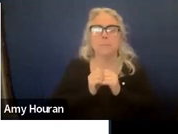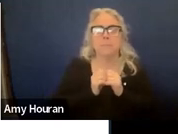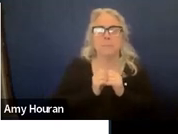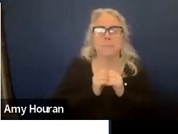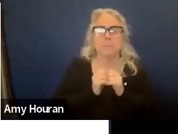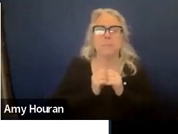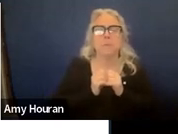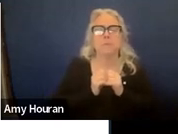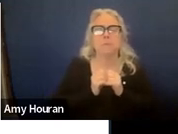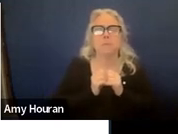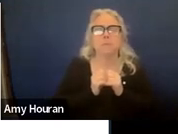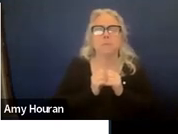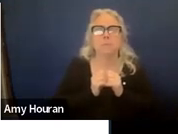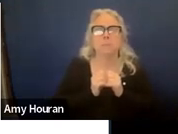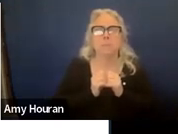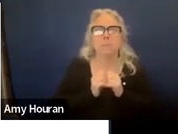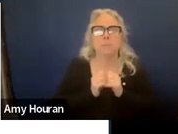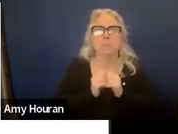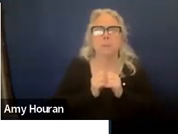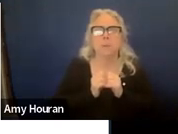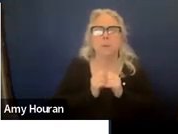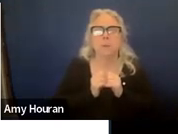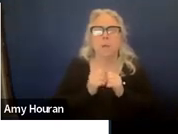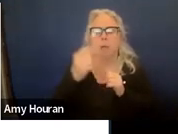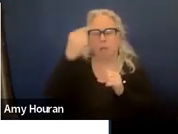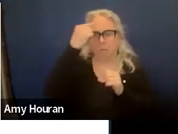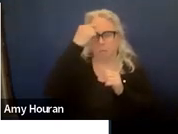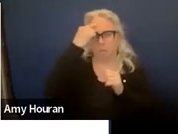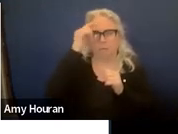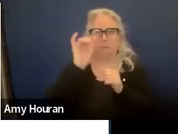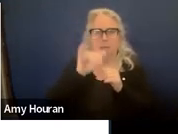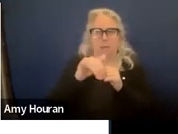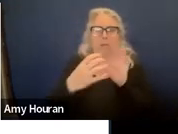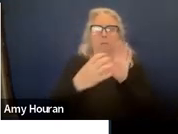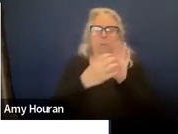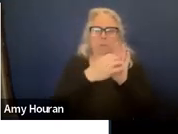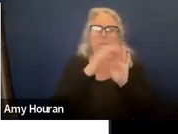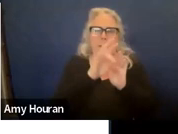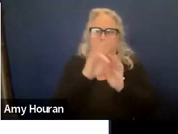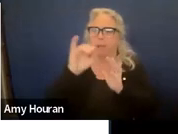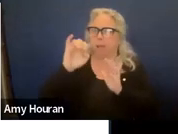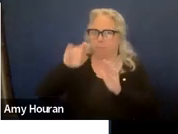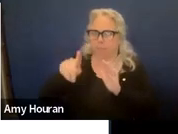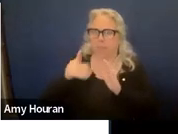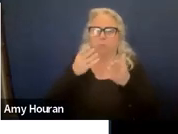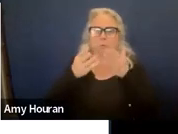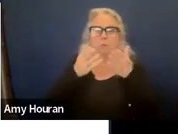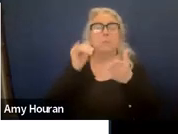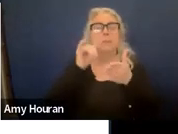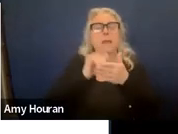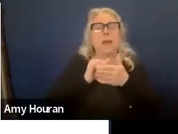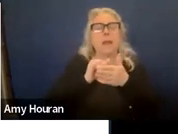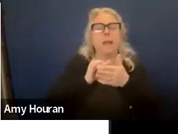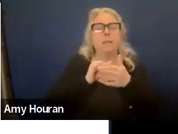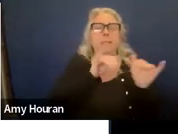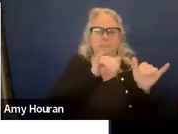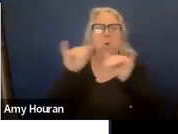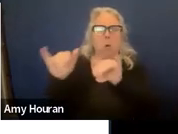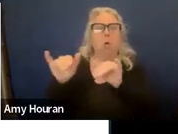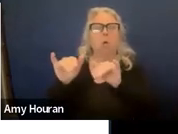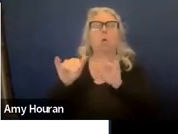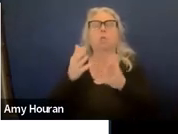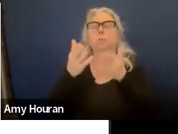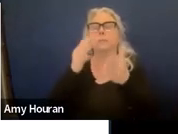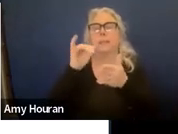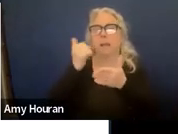So think of this, I think of this as section 7 of the IEP, services that are going to, right, the services that help